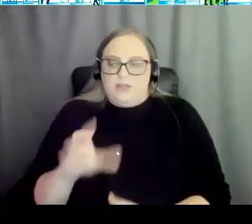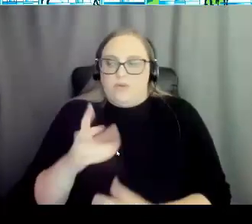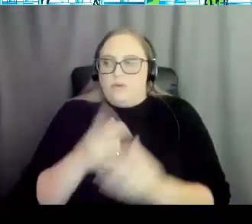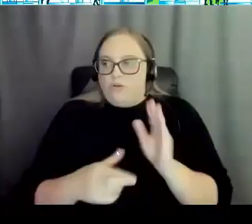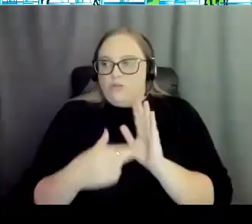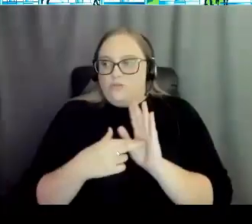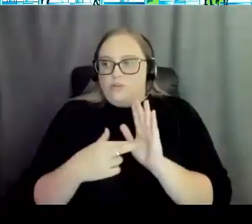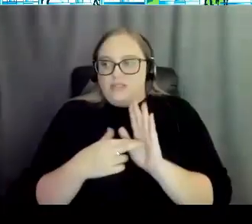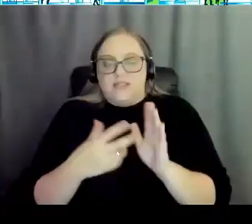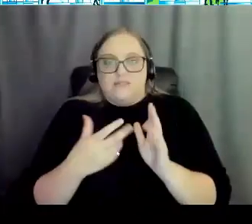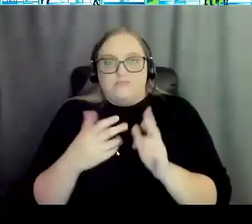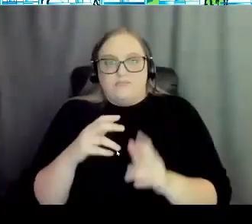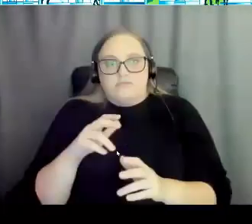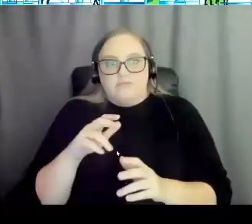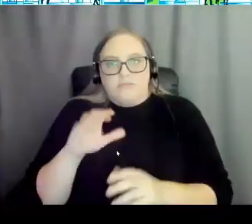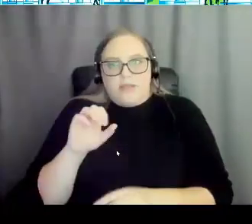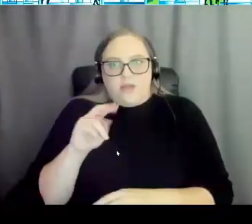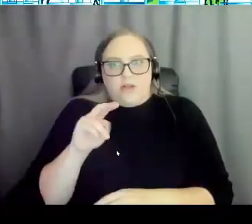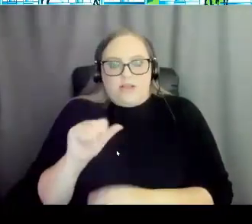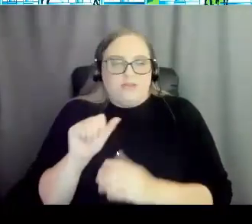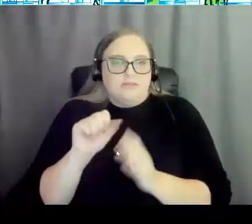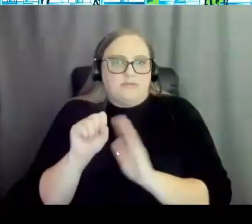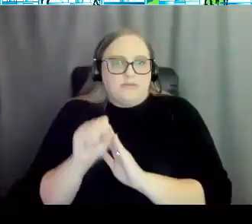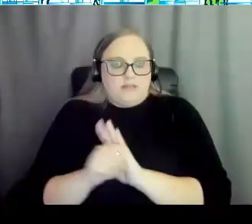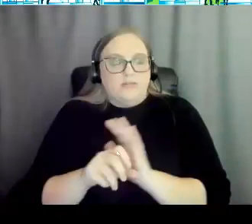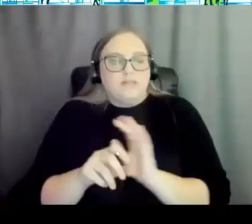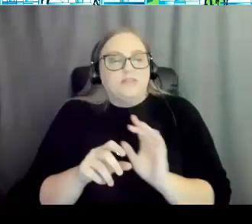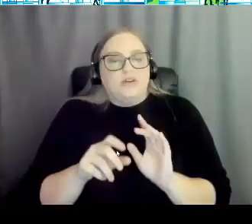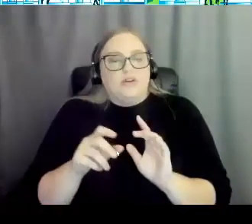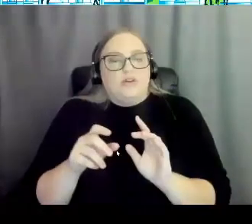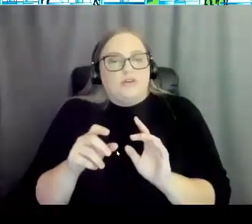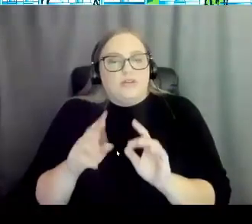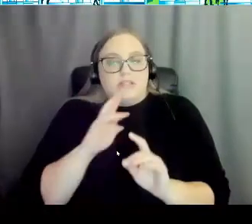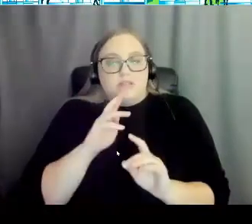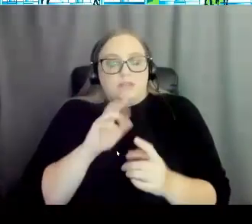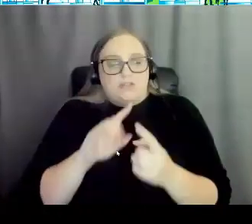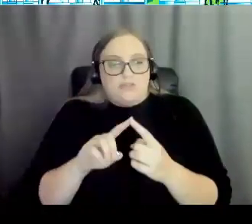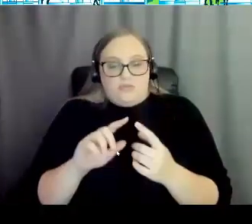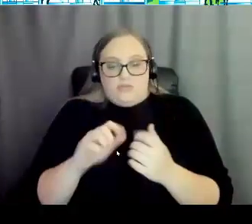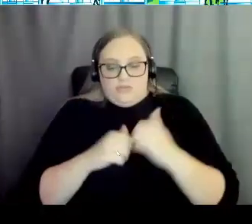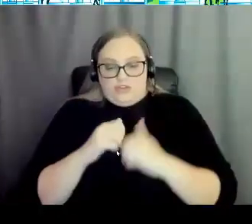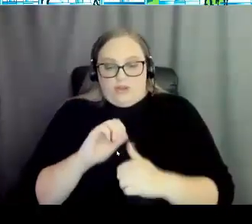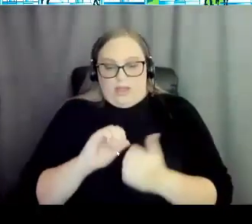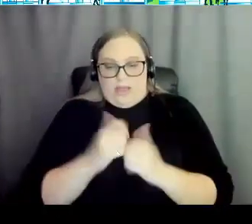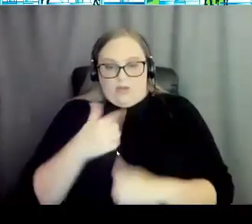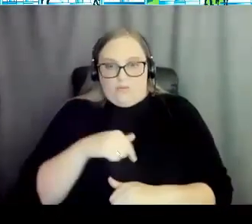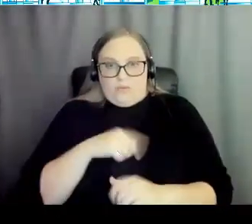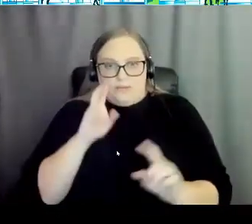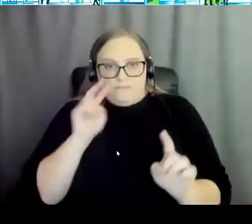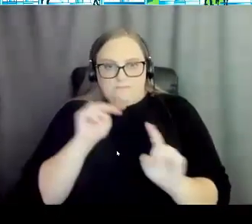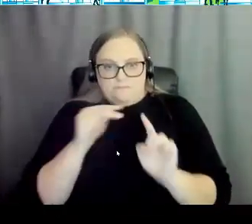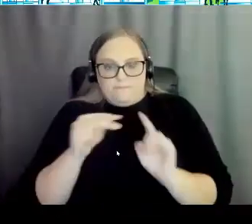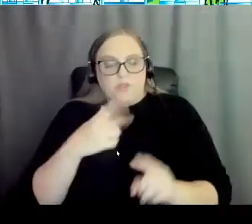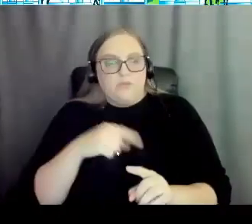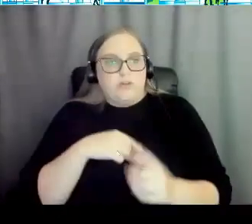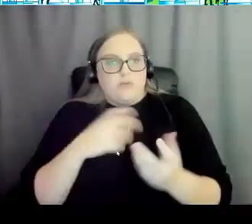State. So I'll speak to the structure of how we're thinking about this is, we want to present ourselves